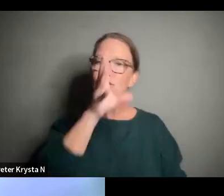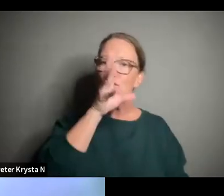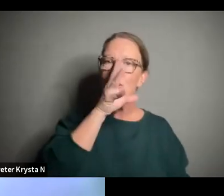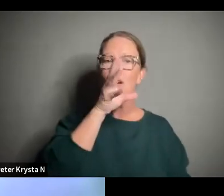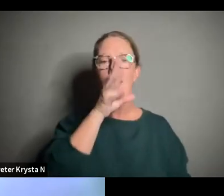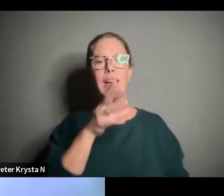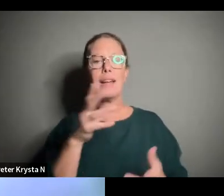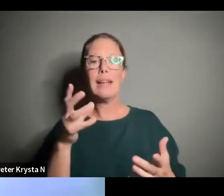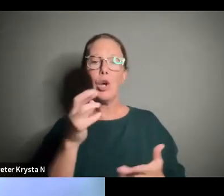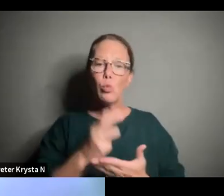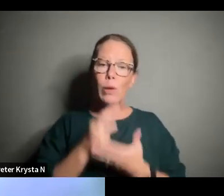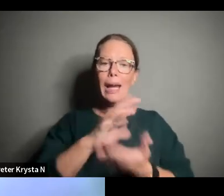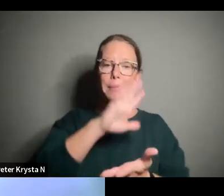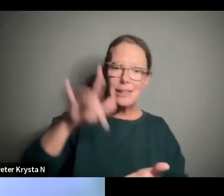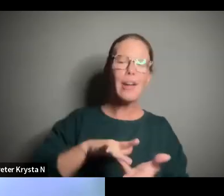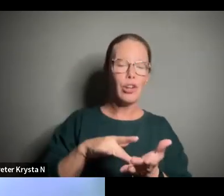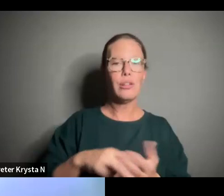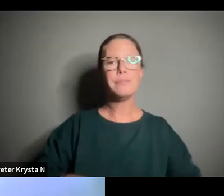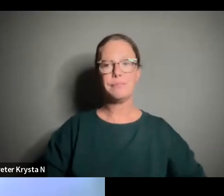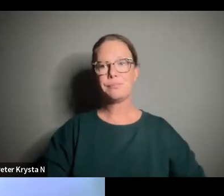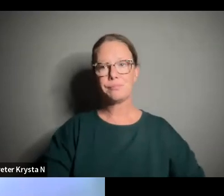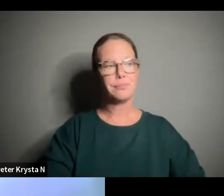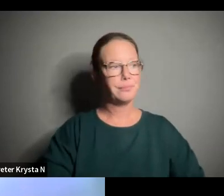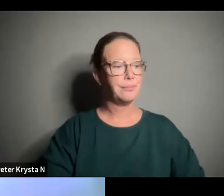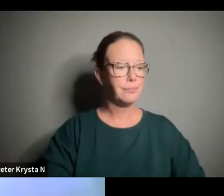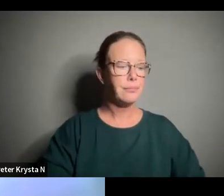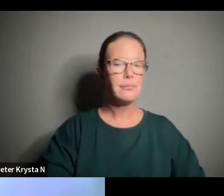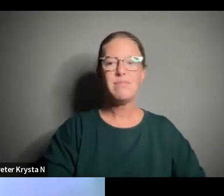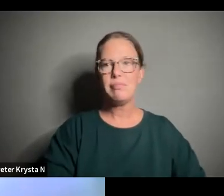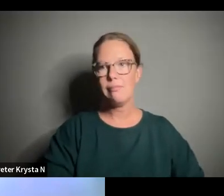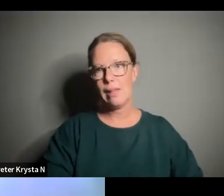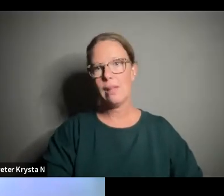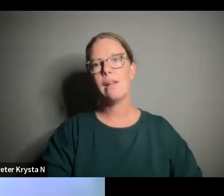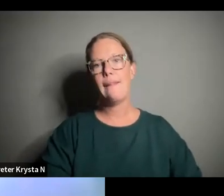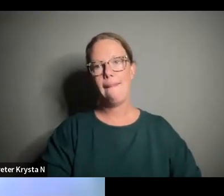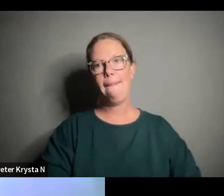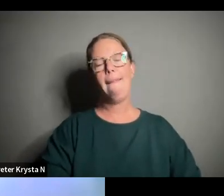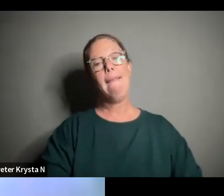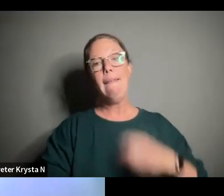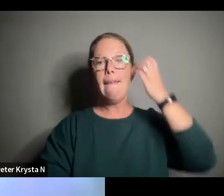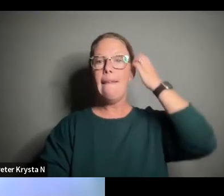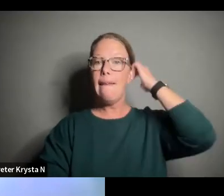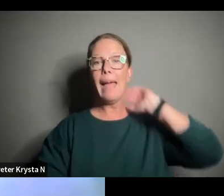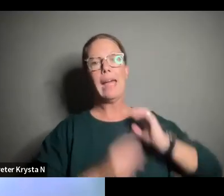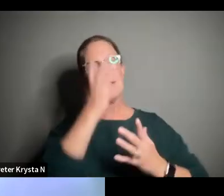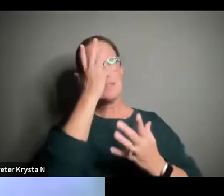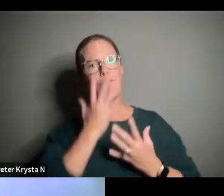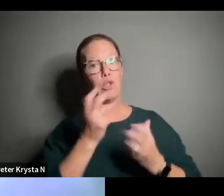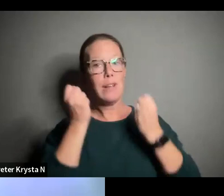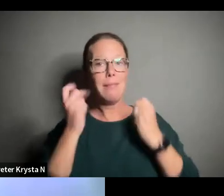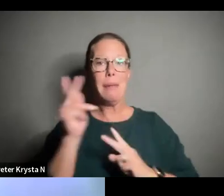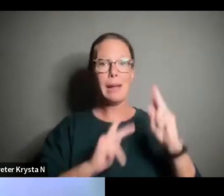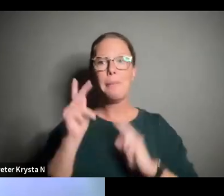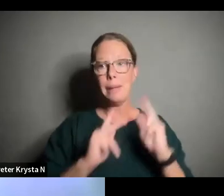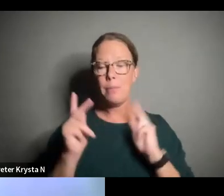accept somebody on a ventilator to get everything there. And, it is unfortunate because there are a lot of people who are